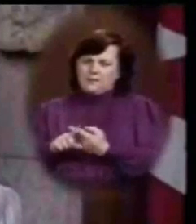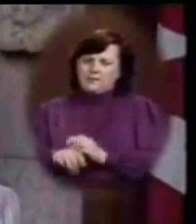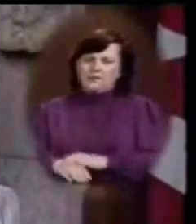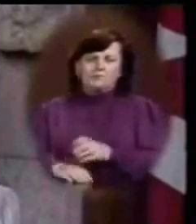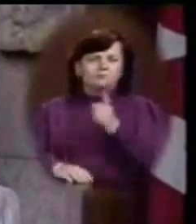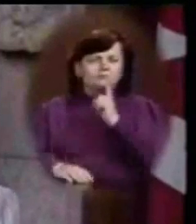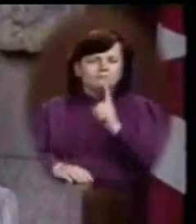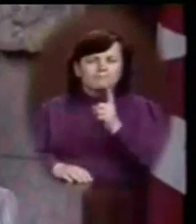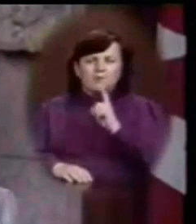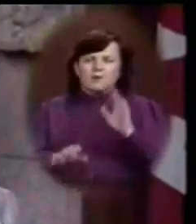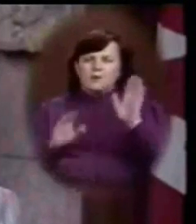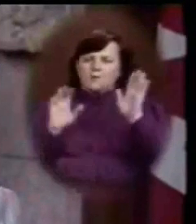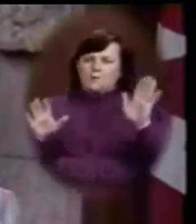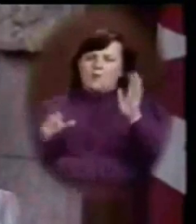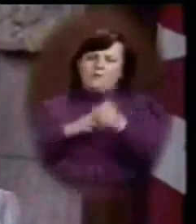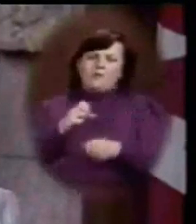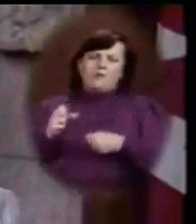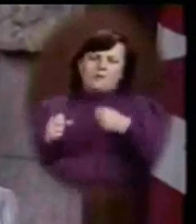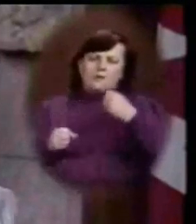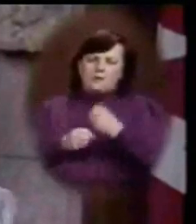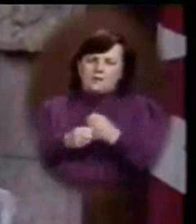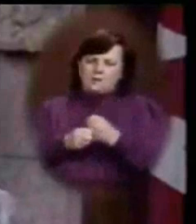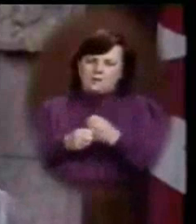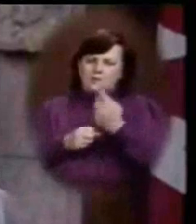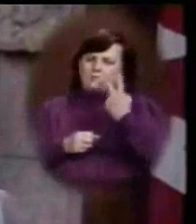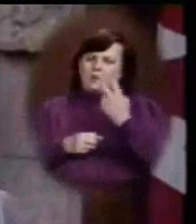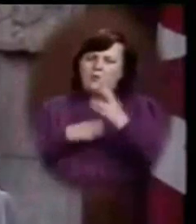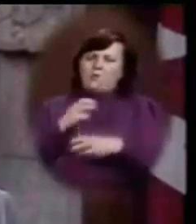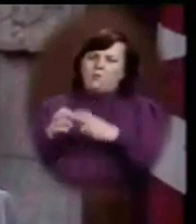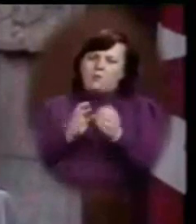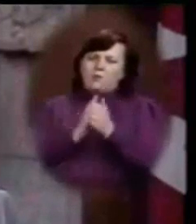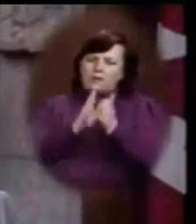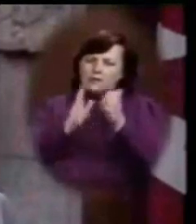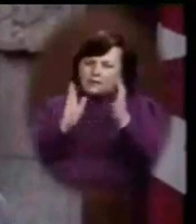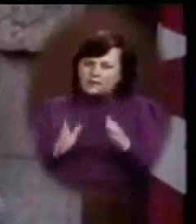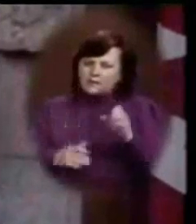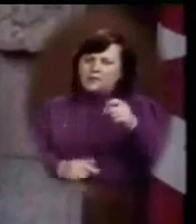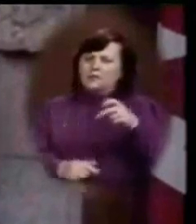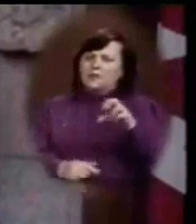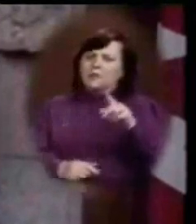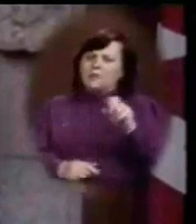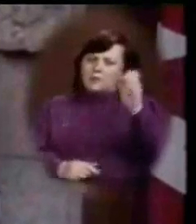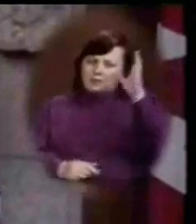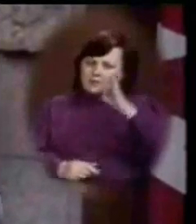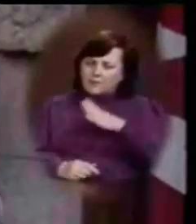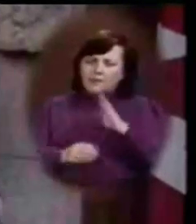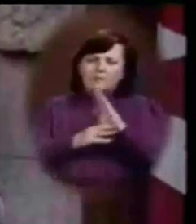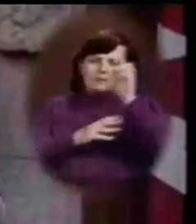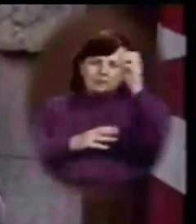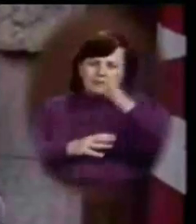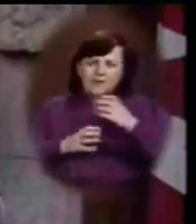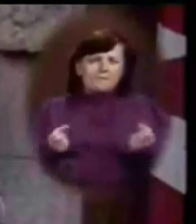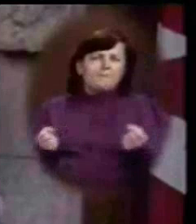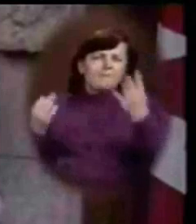The last Labour government cut public spending in real terms on education and science budget, on the industry, energy, trade